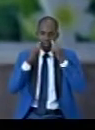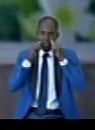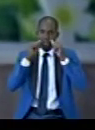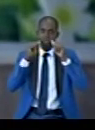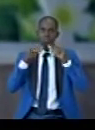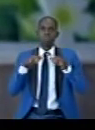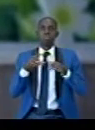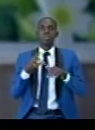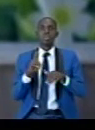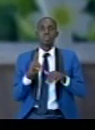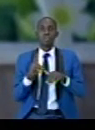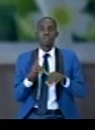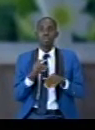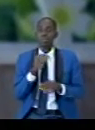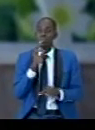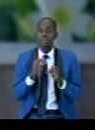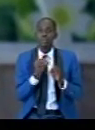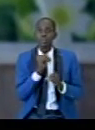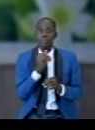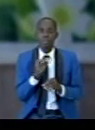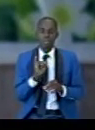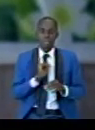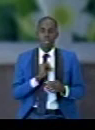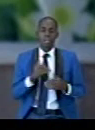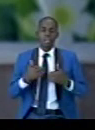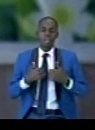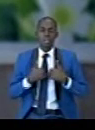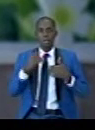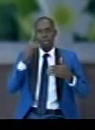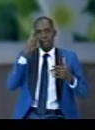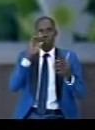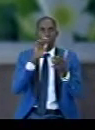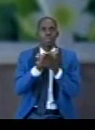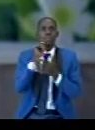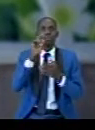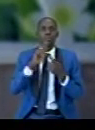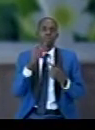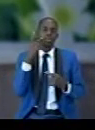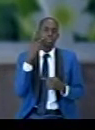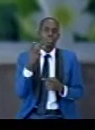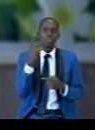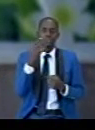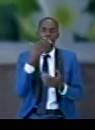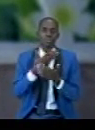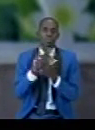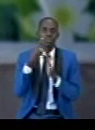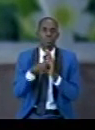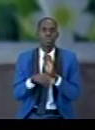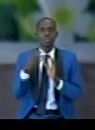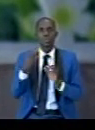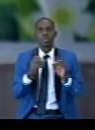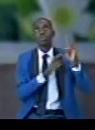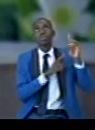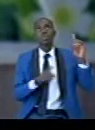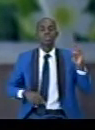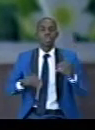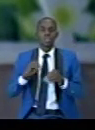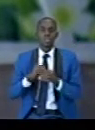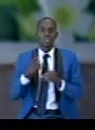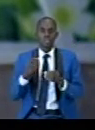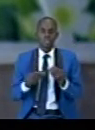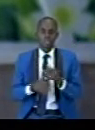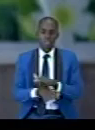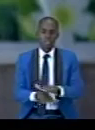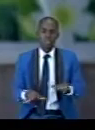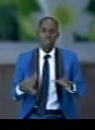fainted, unless I believed to see the goodness of the Lord in the land of the